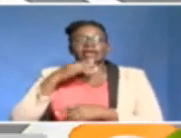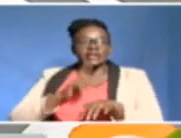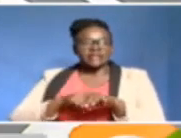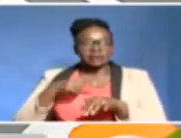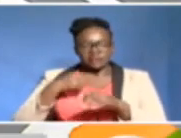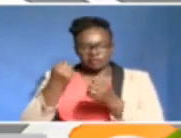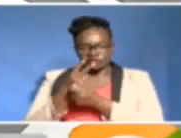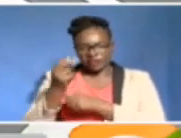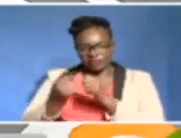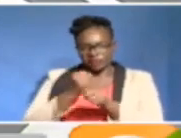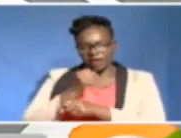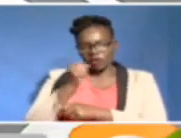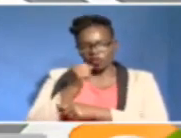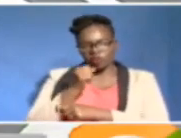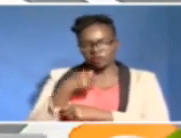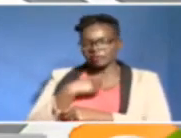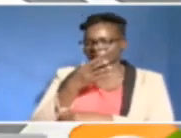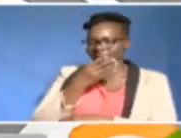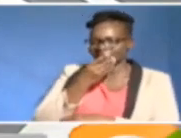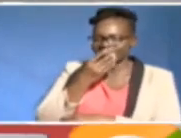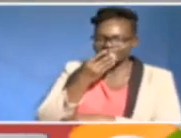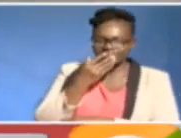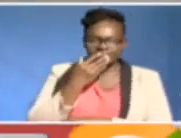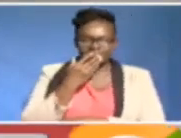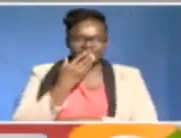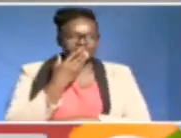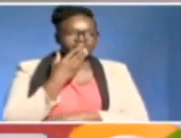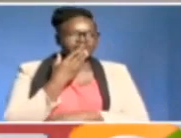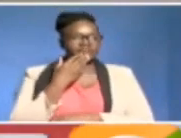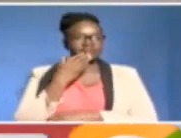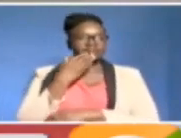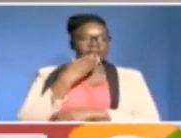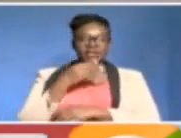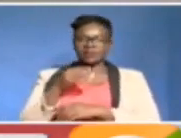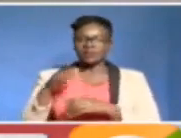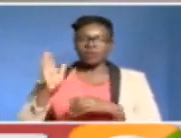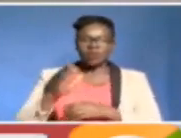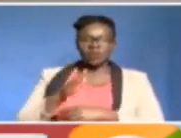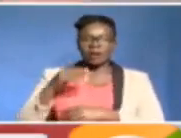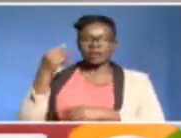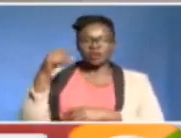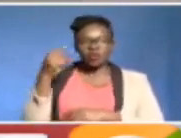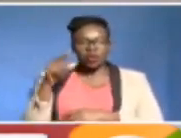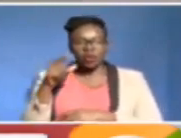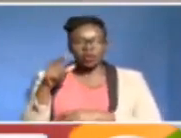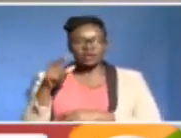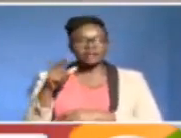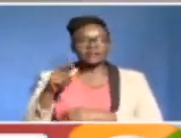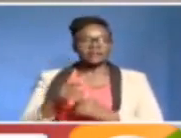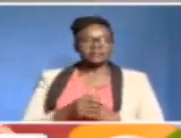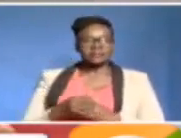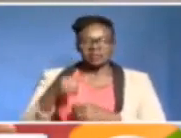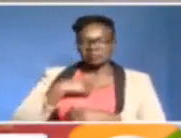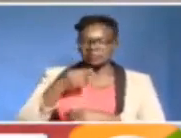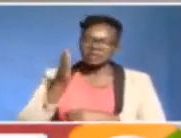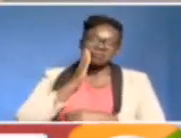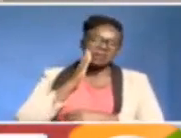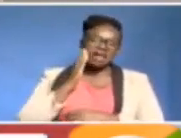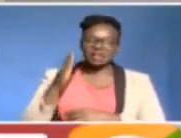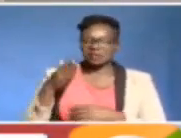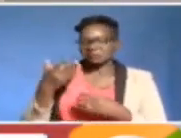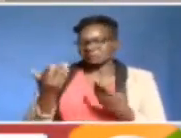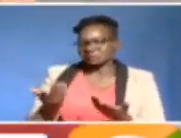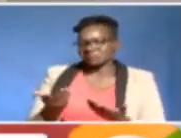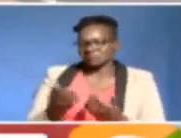to, how will I tell this woman who's really strong and she's wearing gold all over her hands and I'm a daughter of a nobody? All I can bring on the table is good